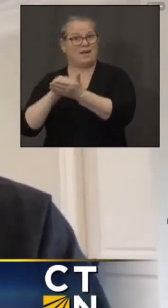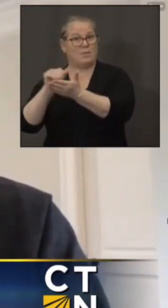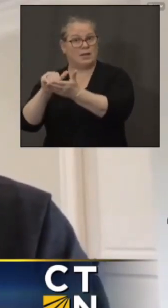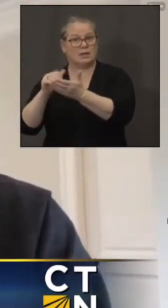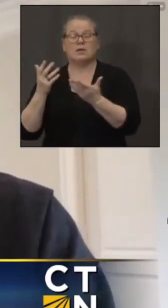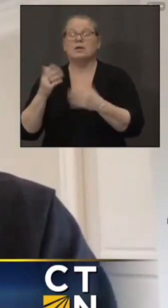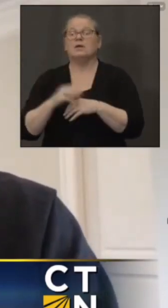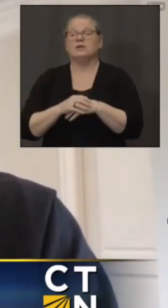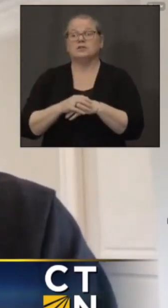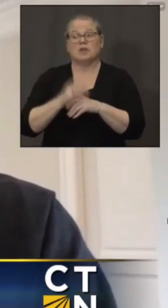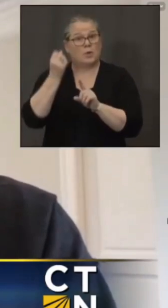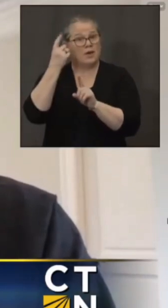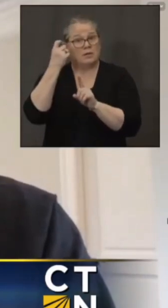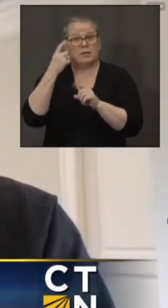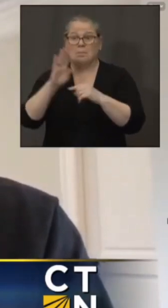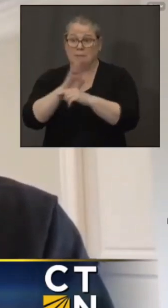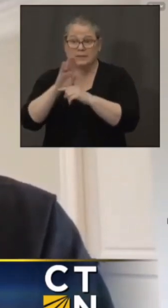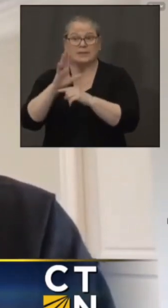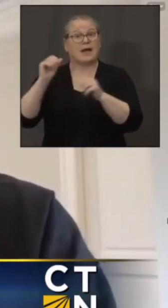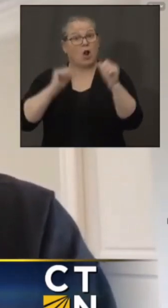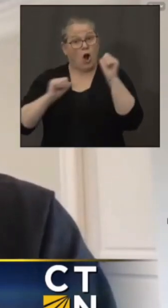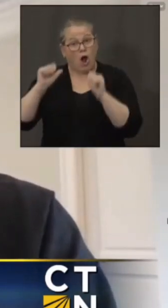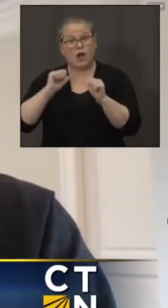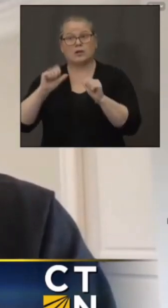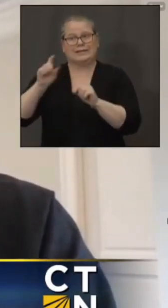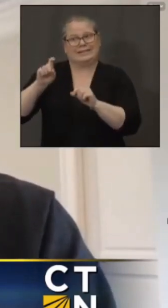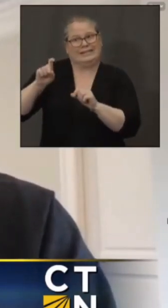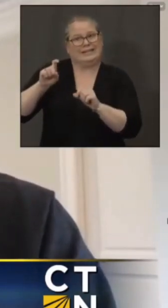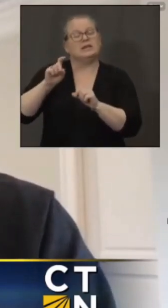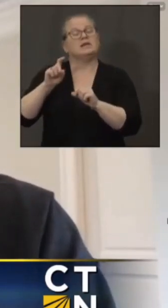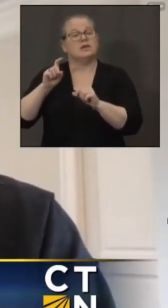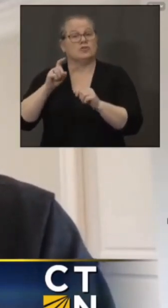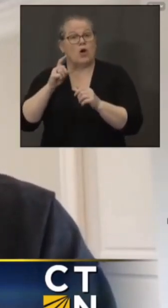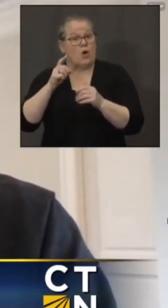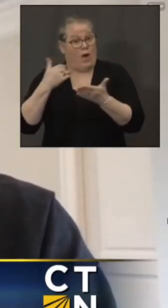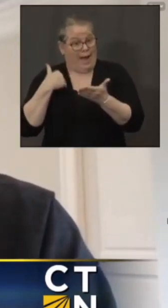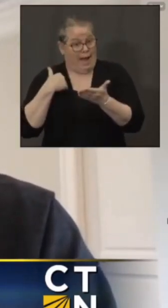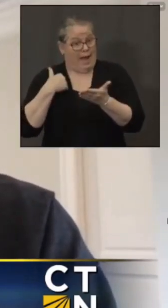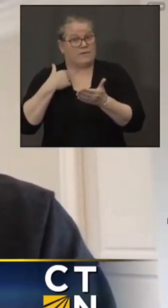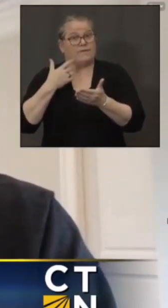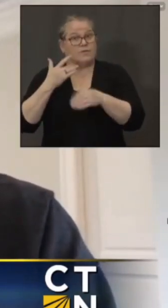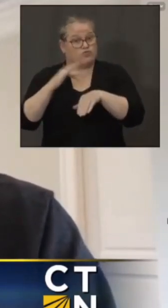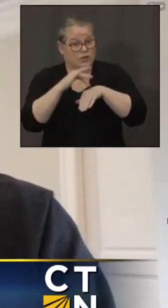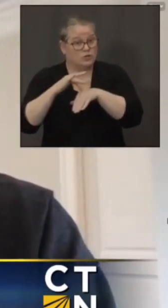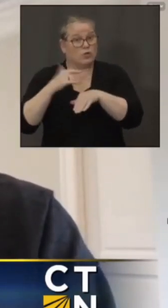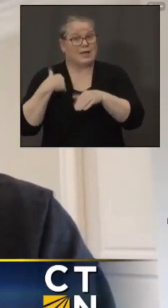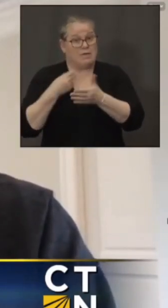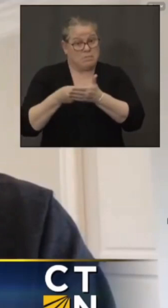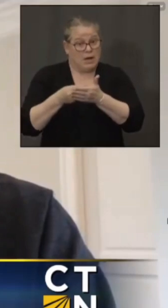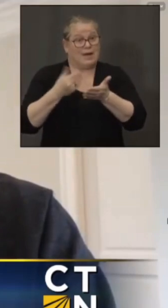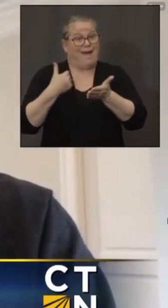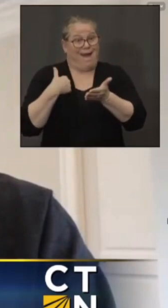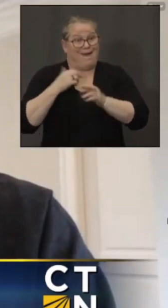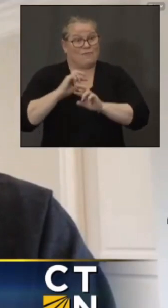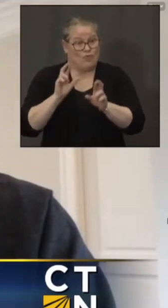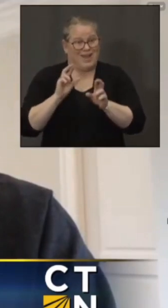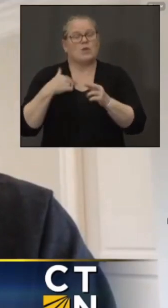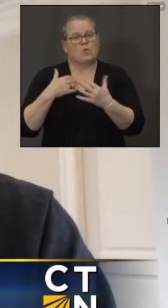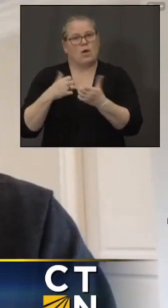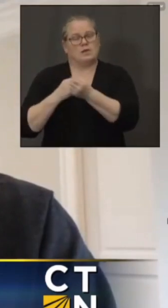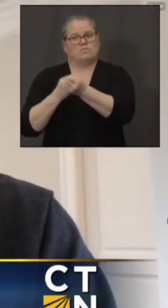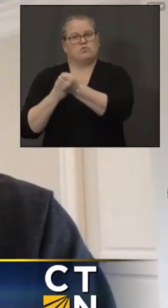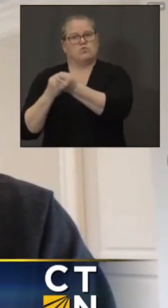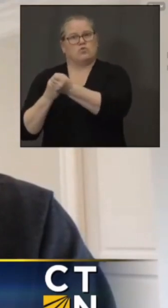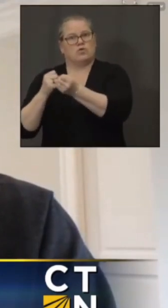and that need is growing, and we're going to do what we can within the resources we have, and we'll maintain that dialogue. So we're going to keep at it here.